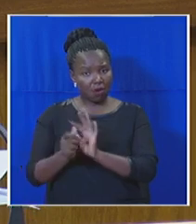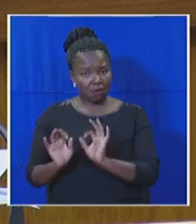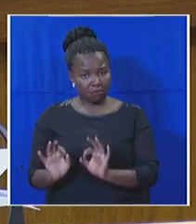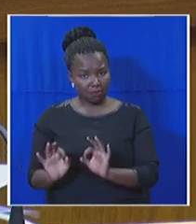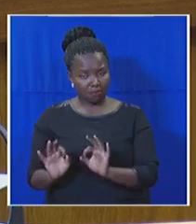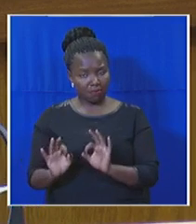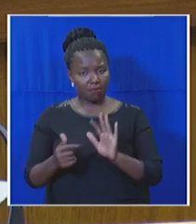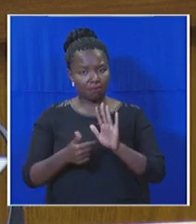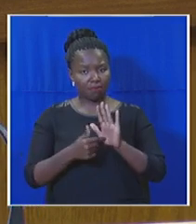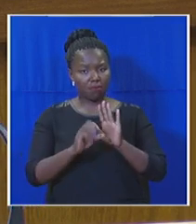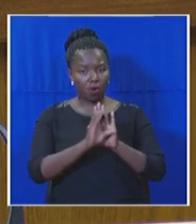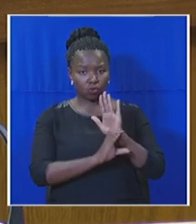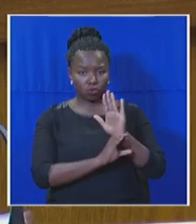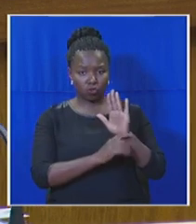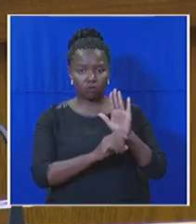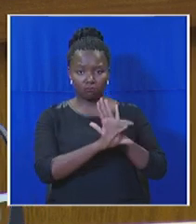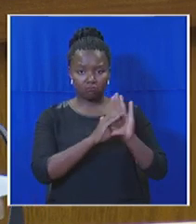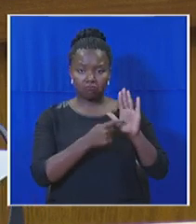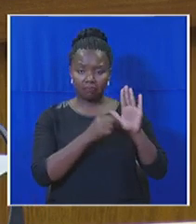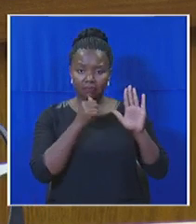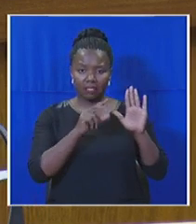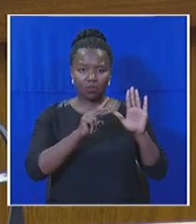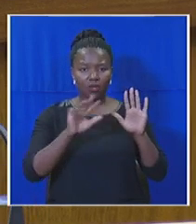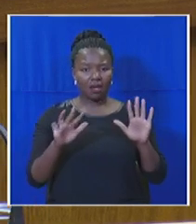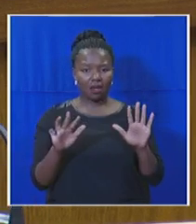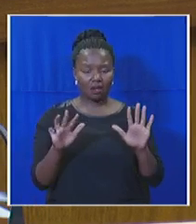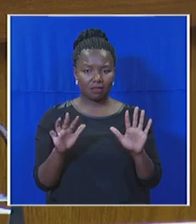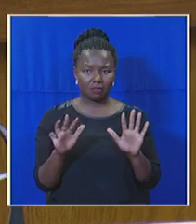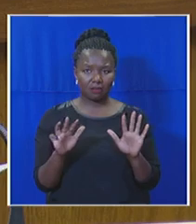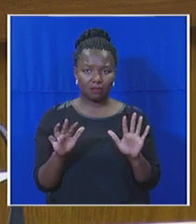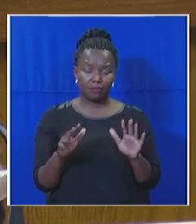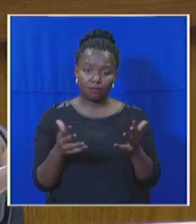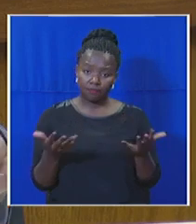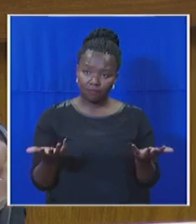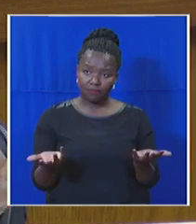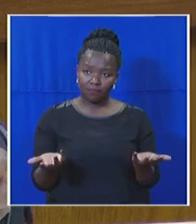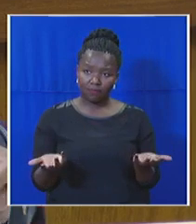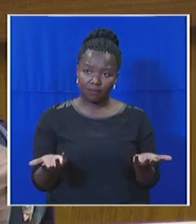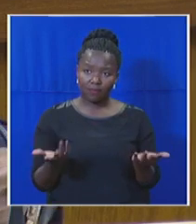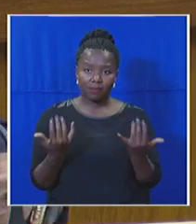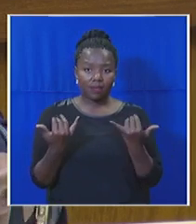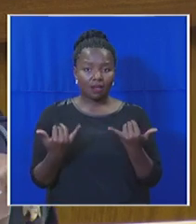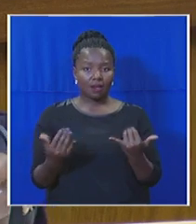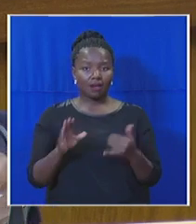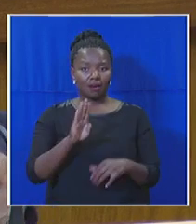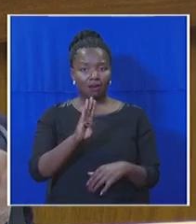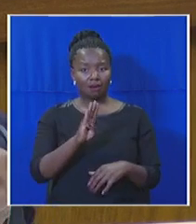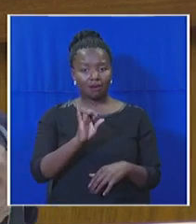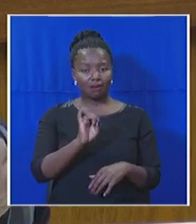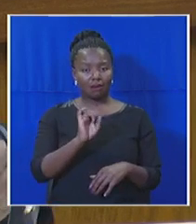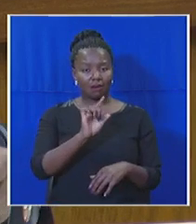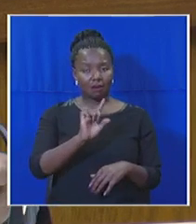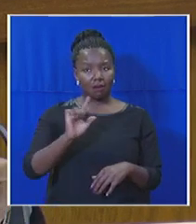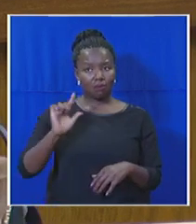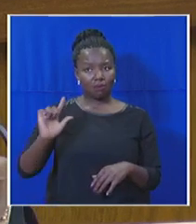Section 29 of the Constitution. Therefore, the bill provides